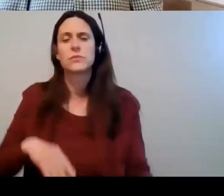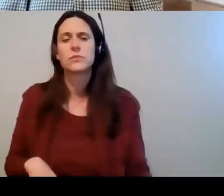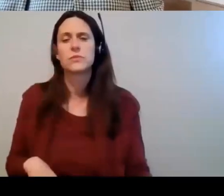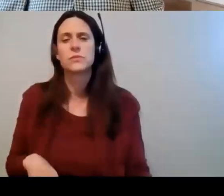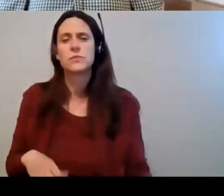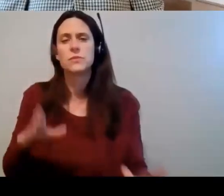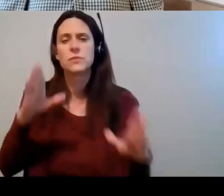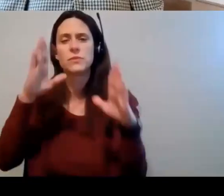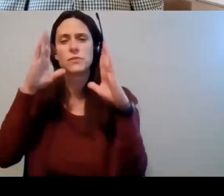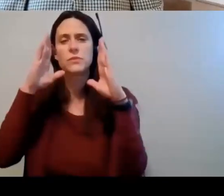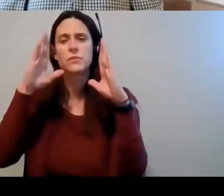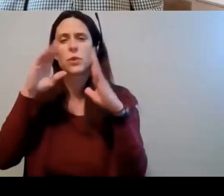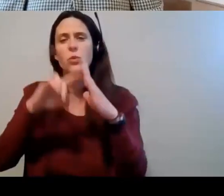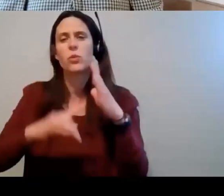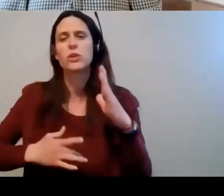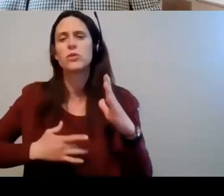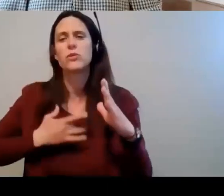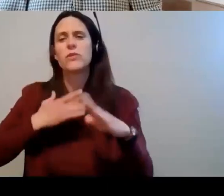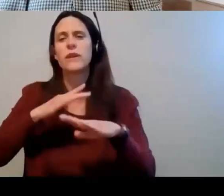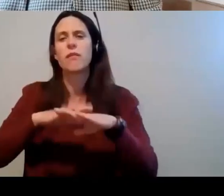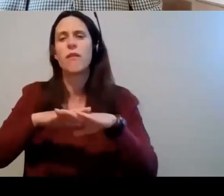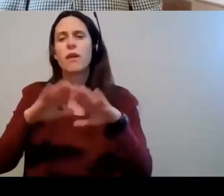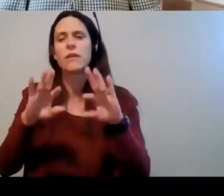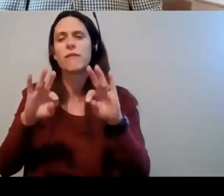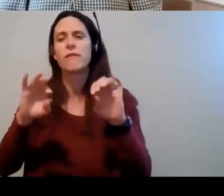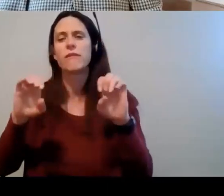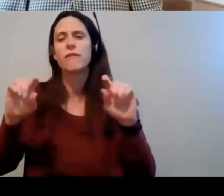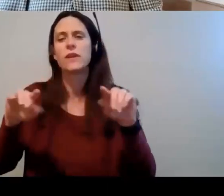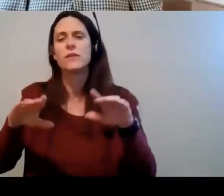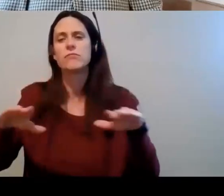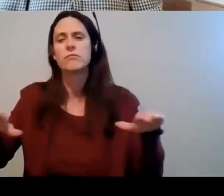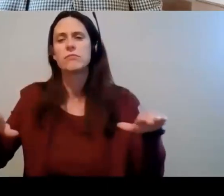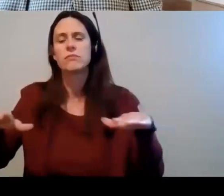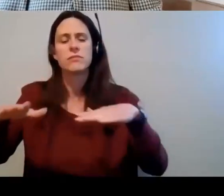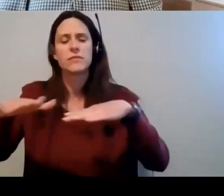Notice what you feel under your feet, on your skin.